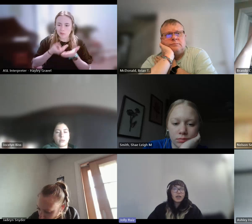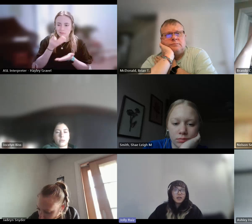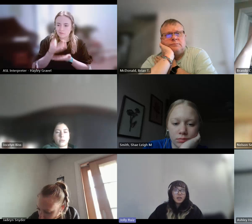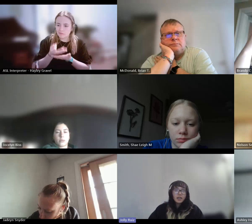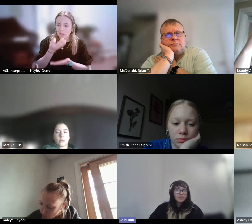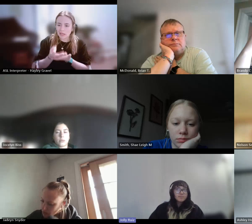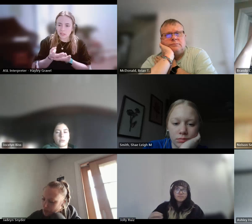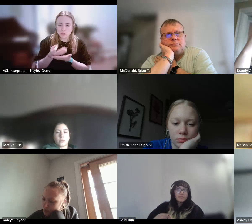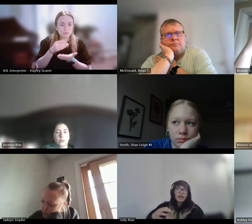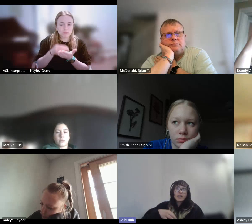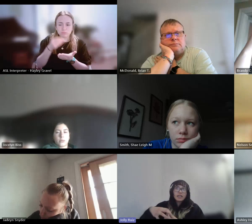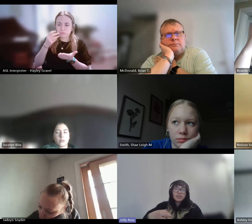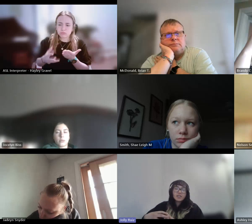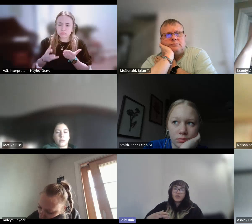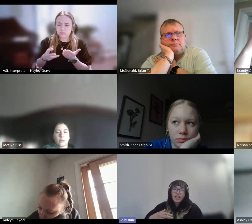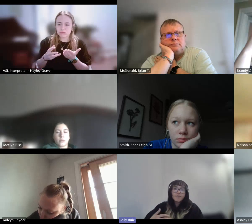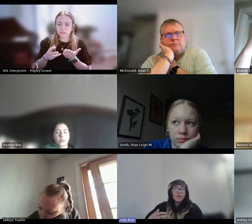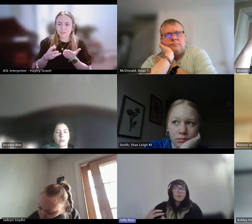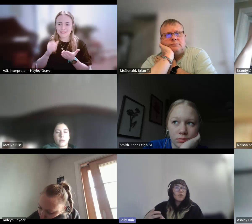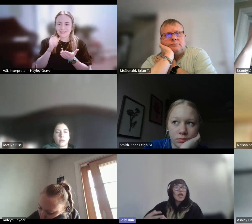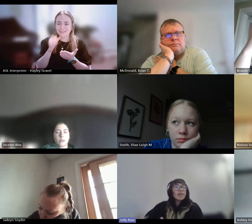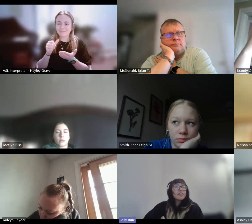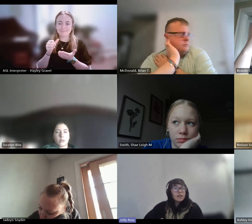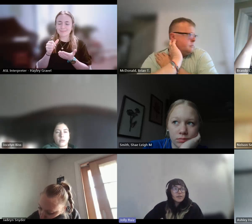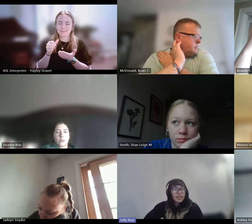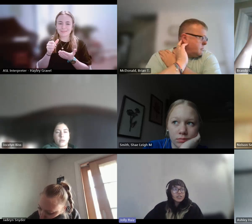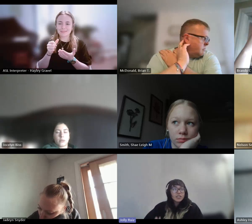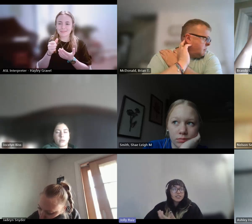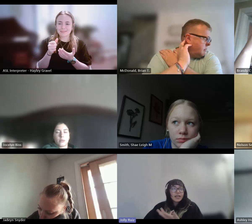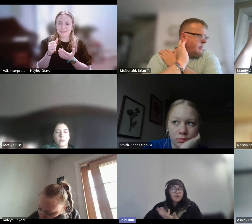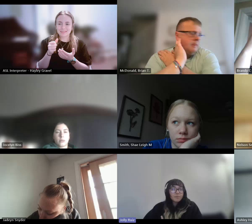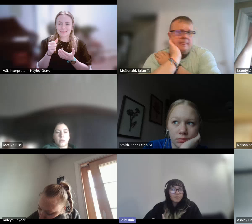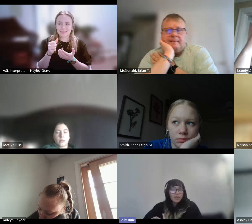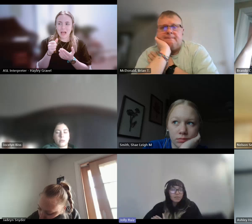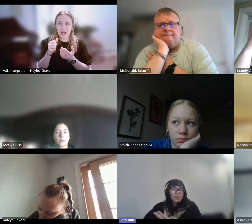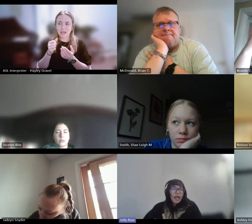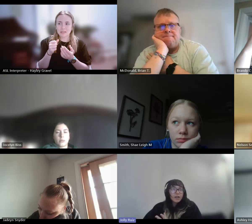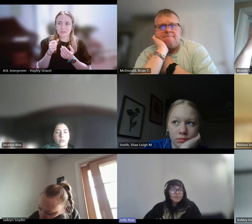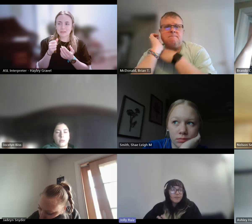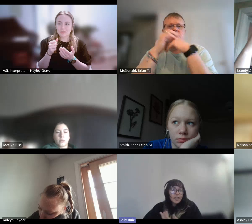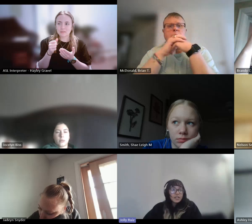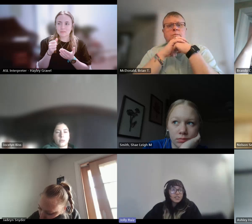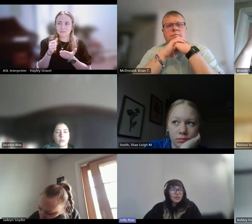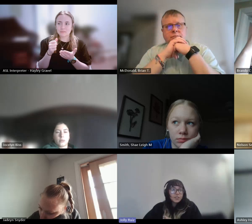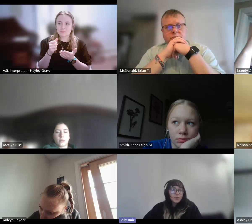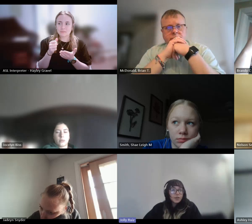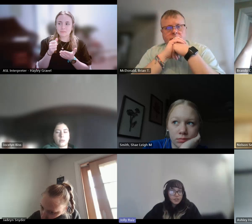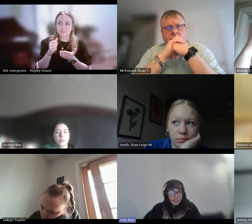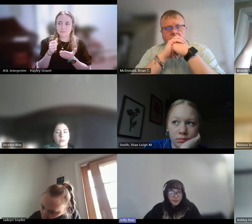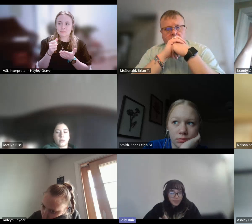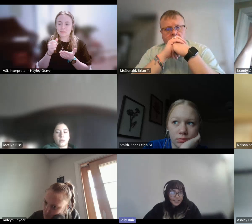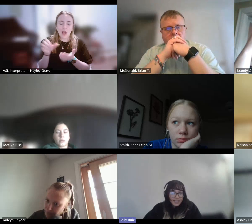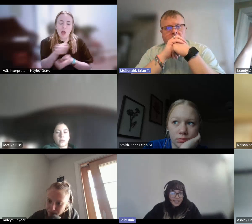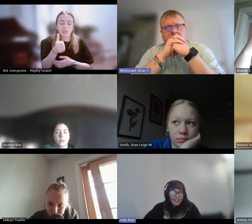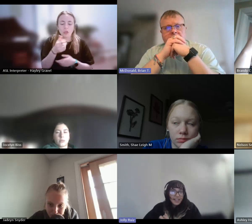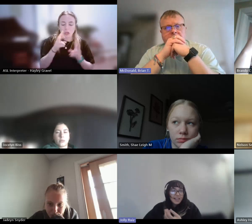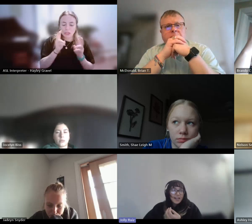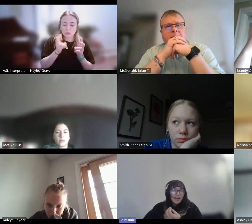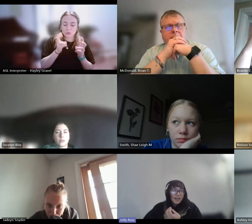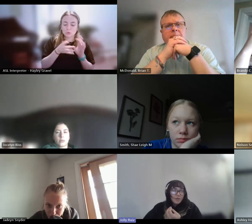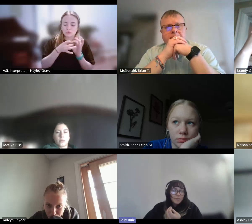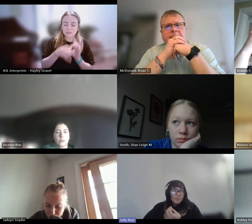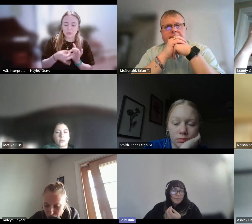that is not, that it doesn't really have many more ethical implications aside from the lack of financial sponsorship,